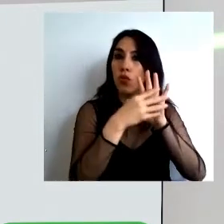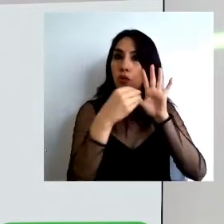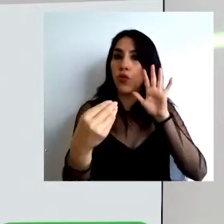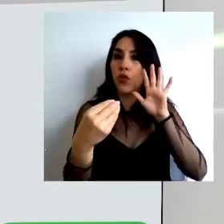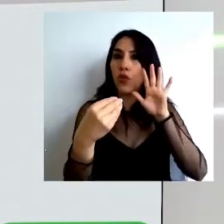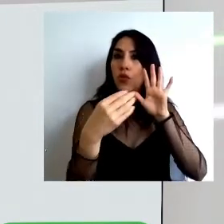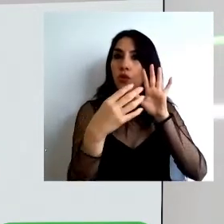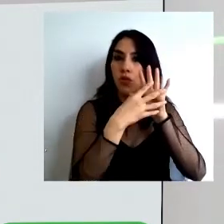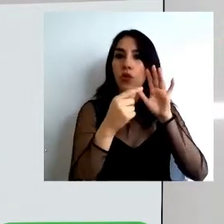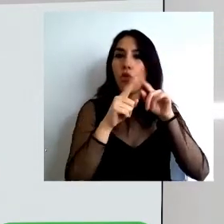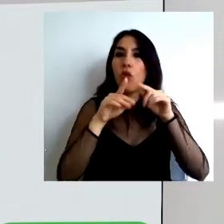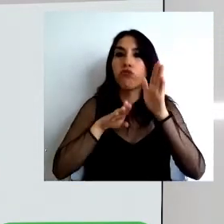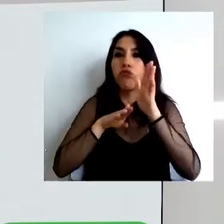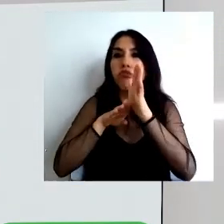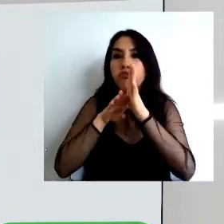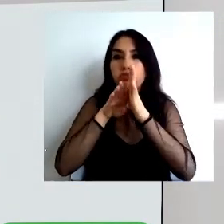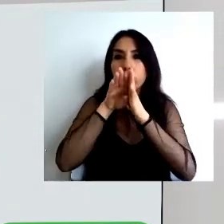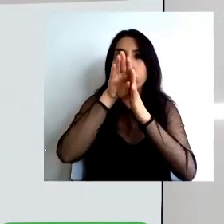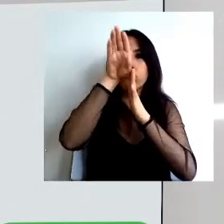at the beginning of a replication